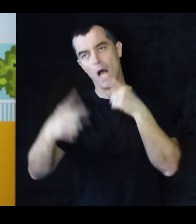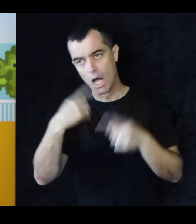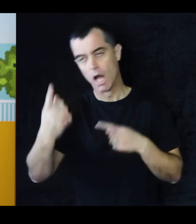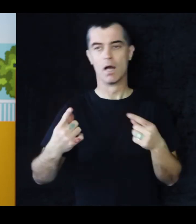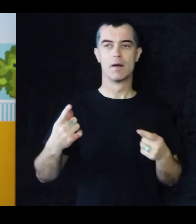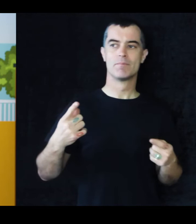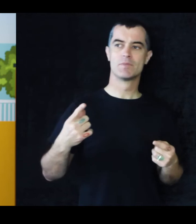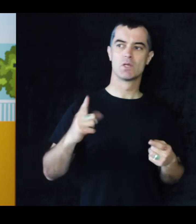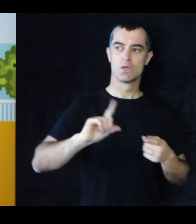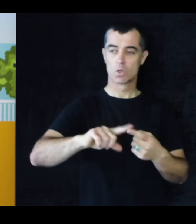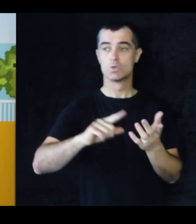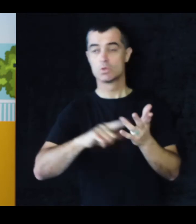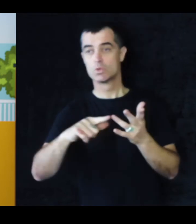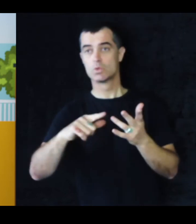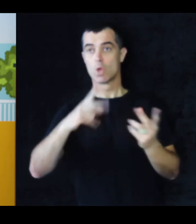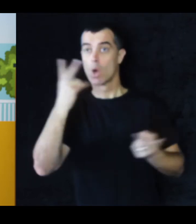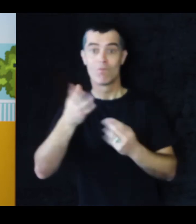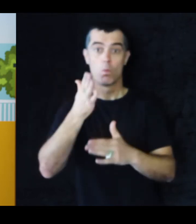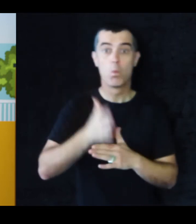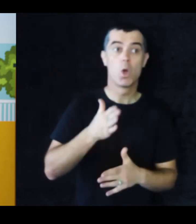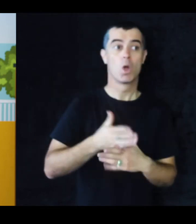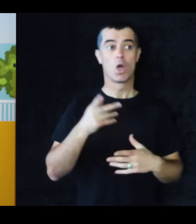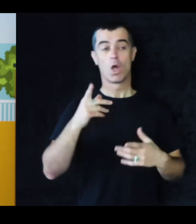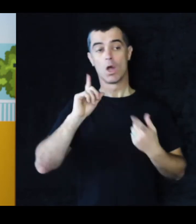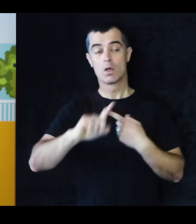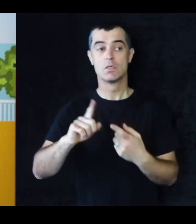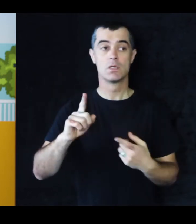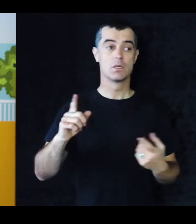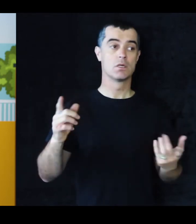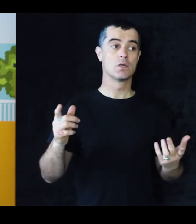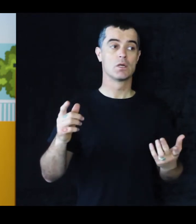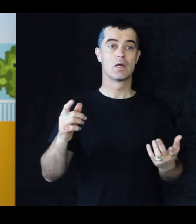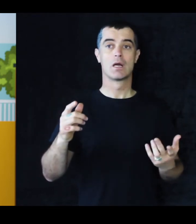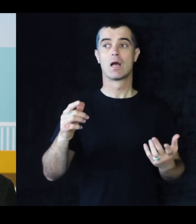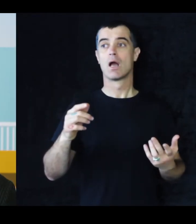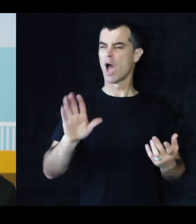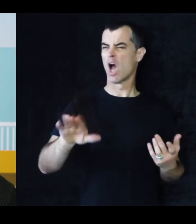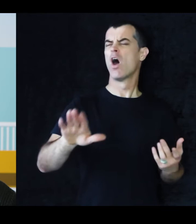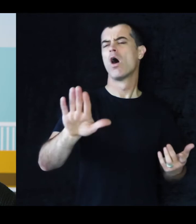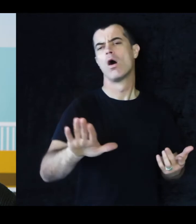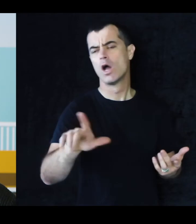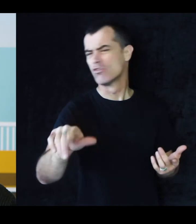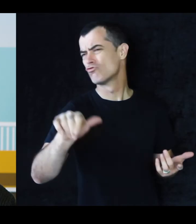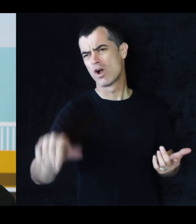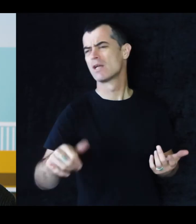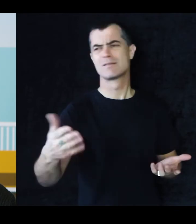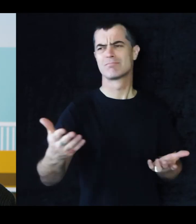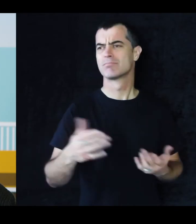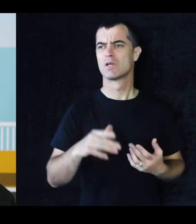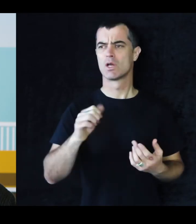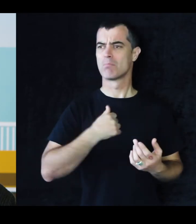yourself, to be constantly searching for work, to be constantly assuring